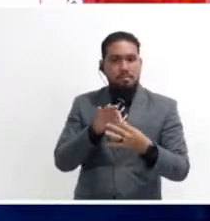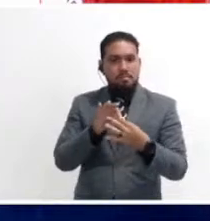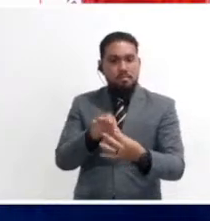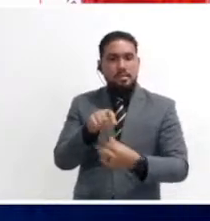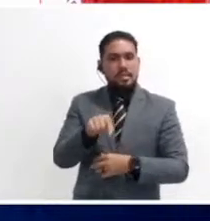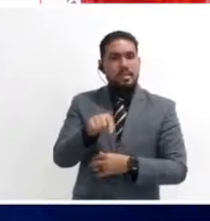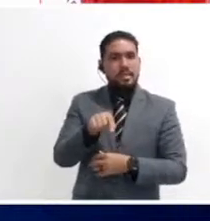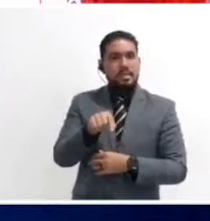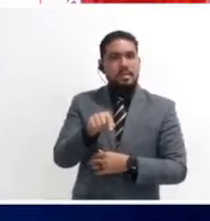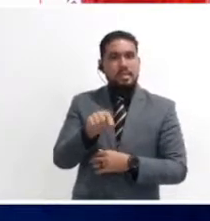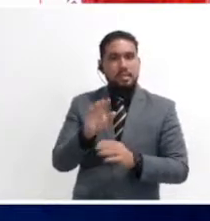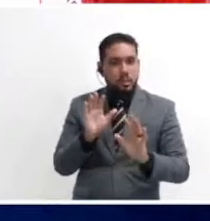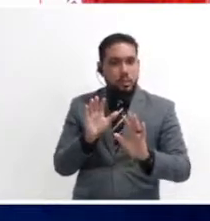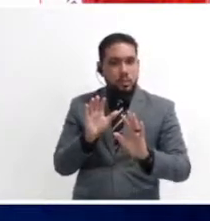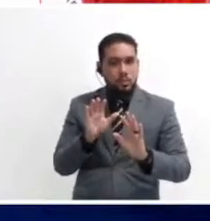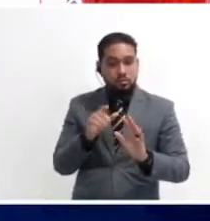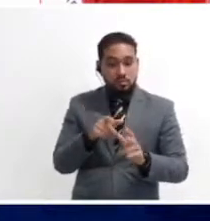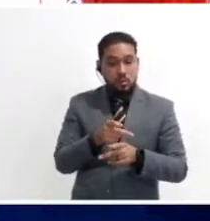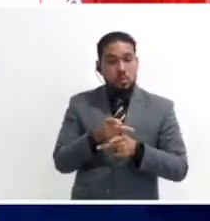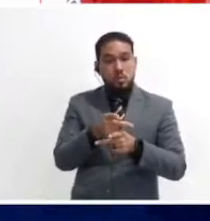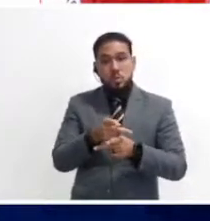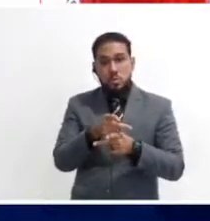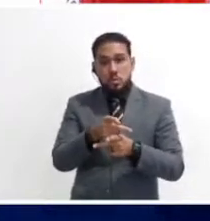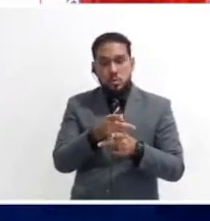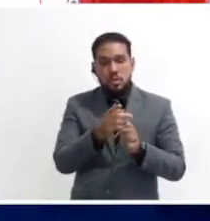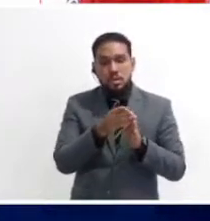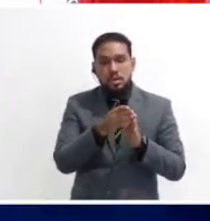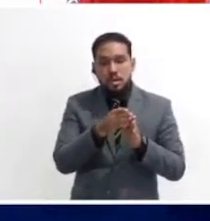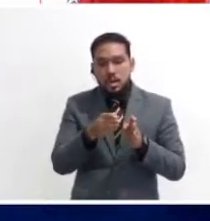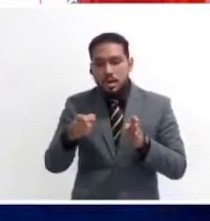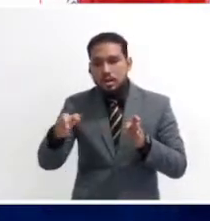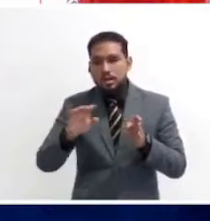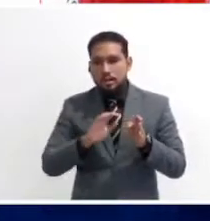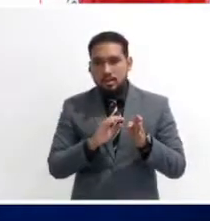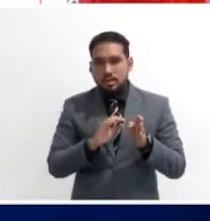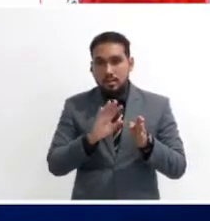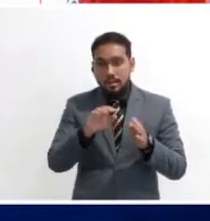to, well, there's two big downsides to silicon interposers. One is that they're very expensive,